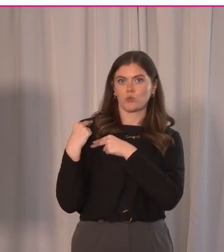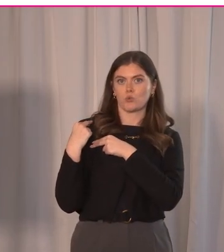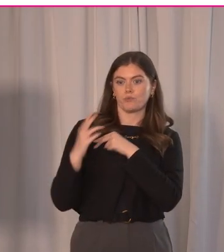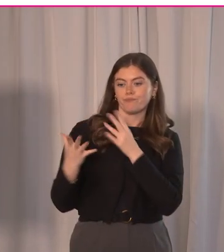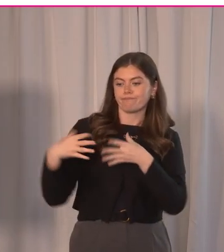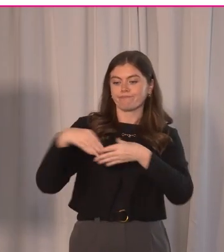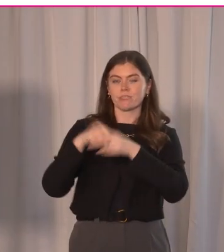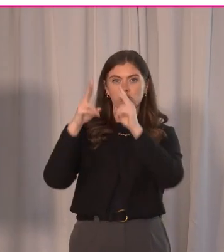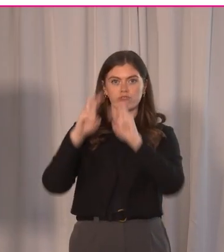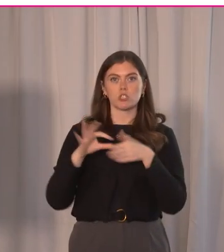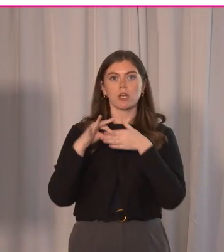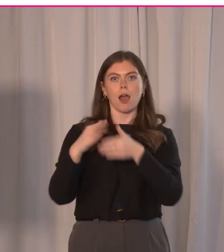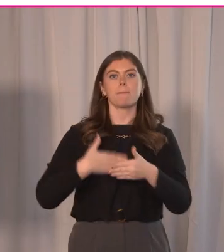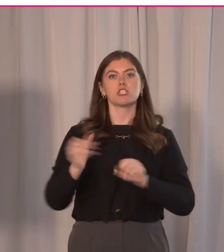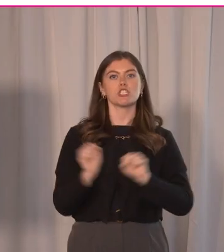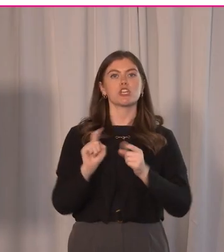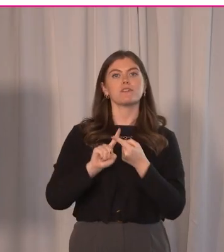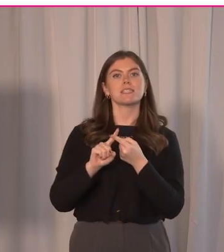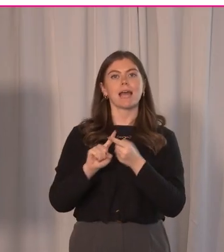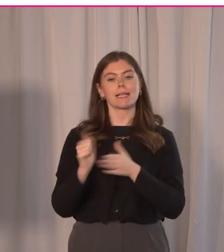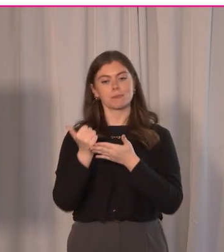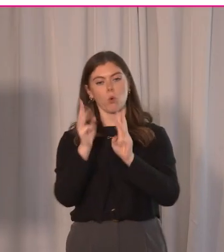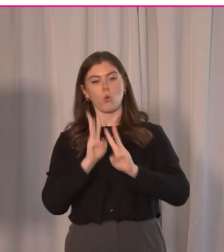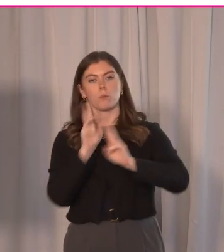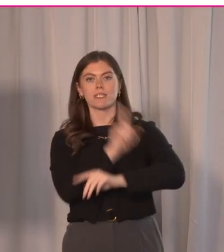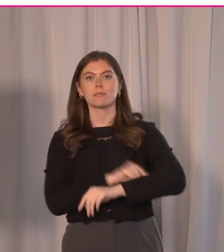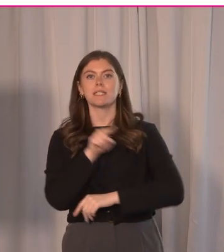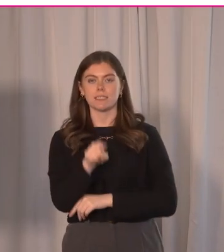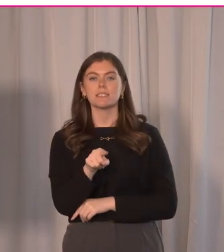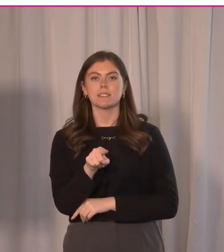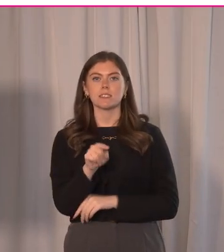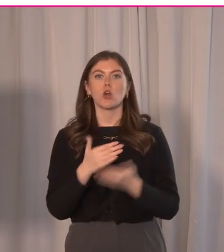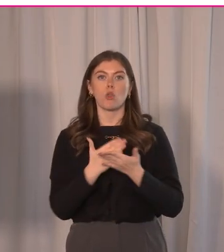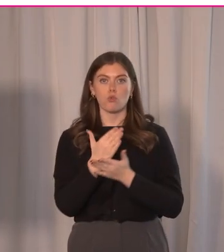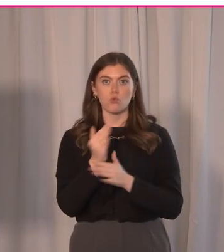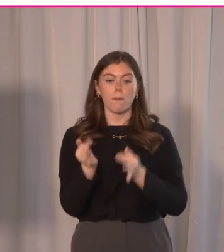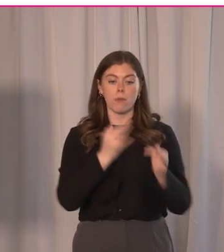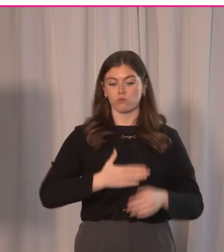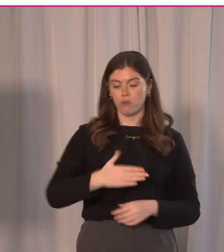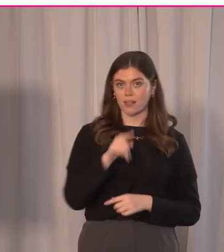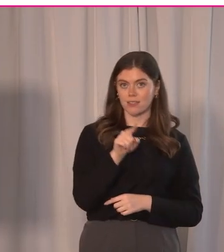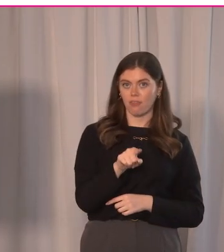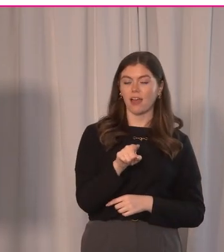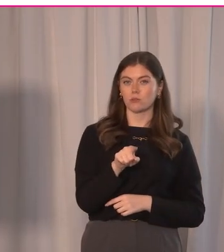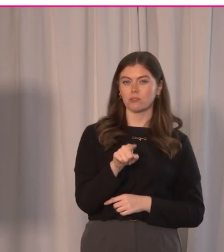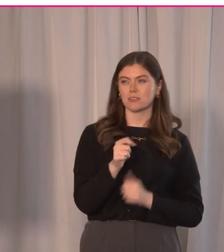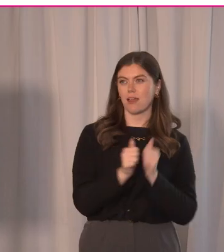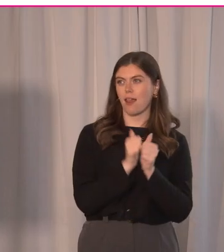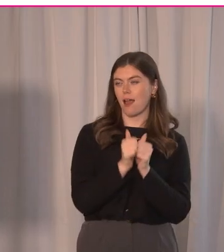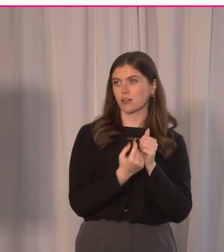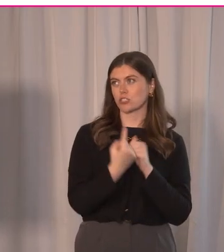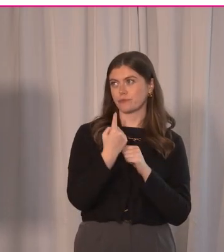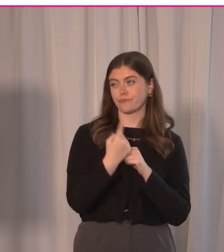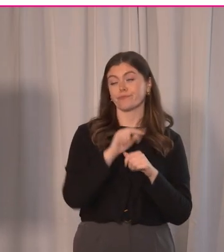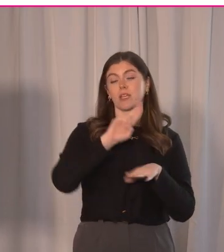guide maternity services and supports for women with disabilities during and post-pregnancy, which was an action in the